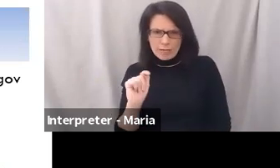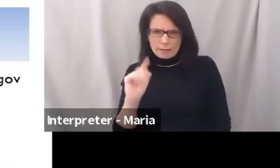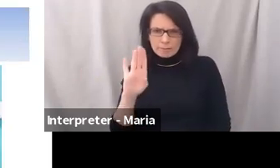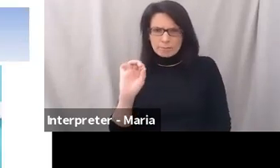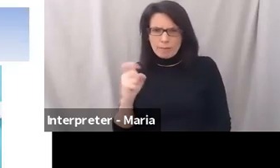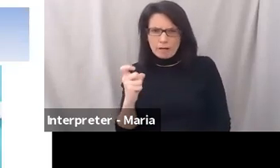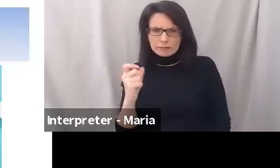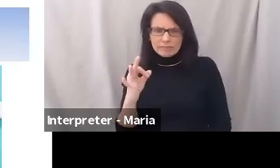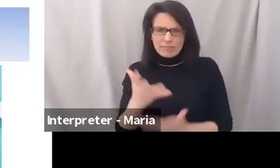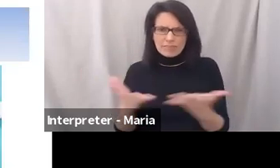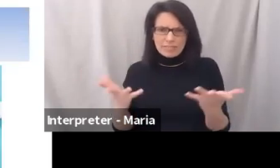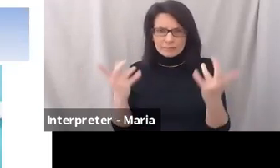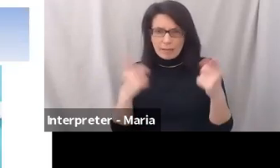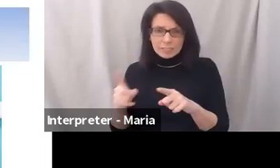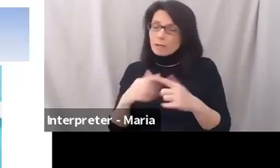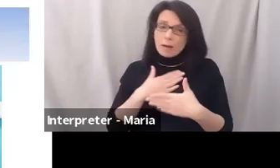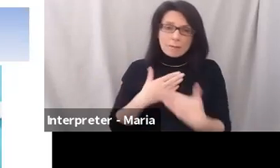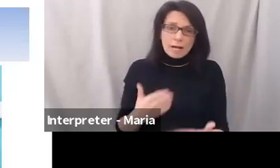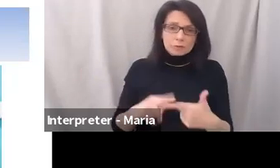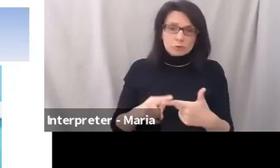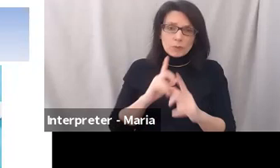and happy to answer questions.